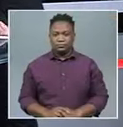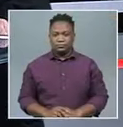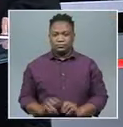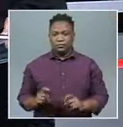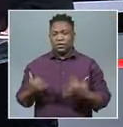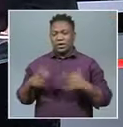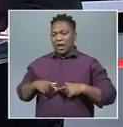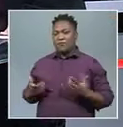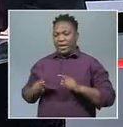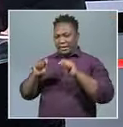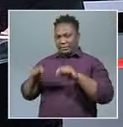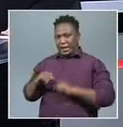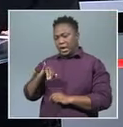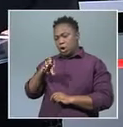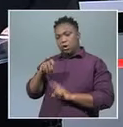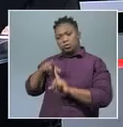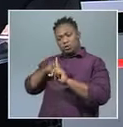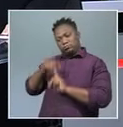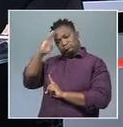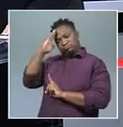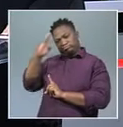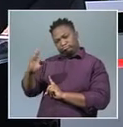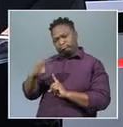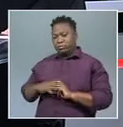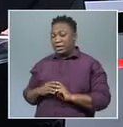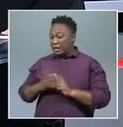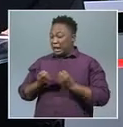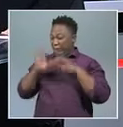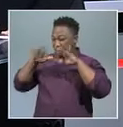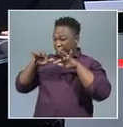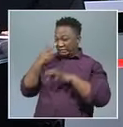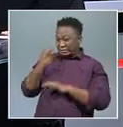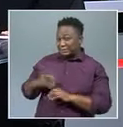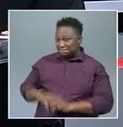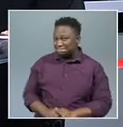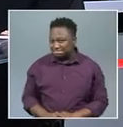Let's go to Joel Guy in Cape Town. Evening, Joel. Quite a lot of rain about, I see.